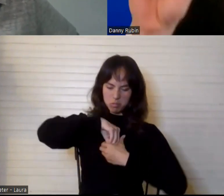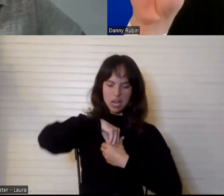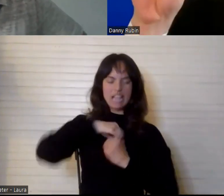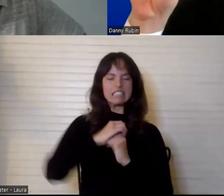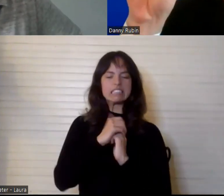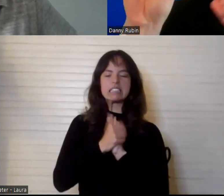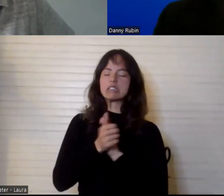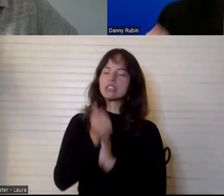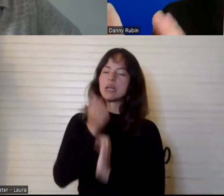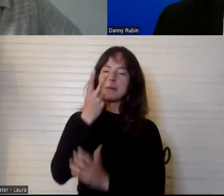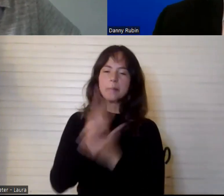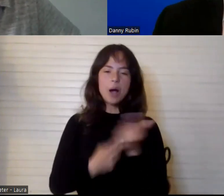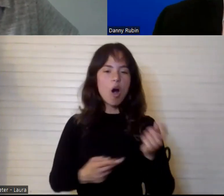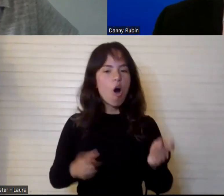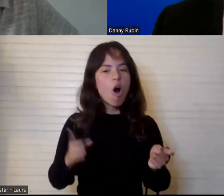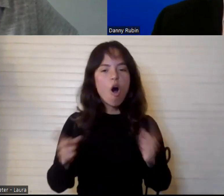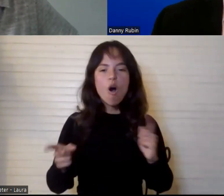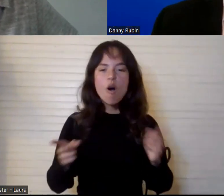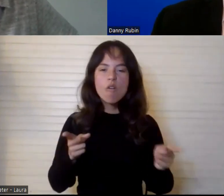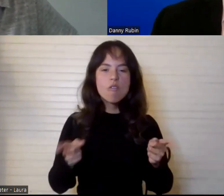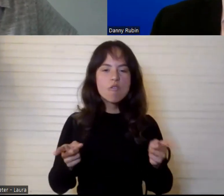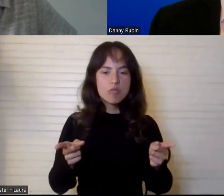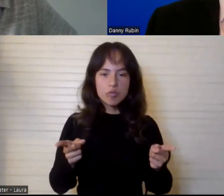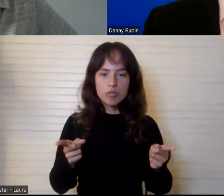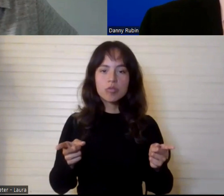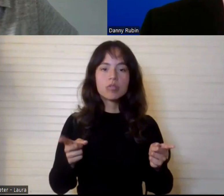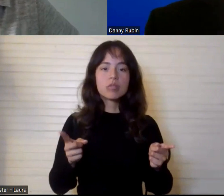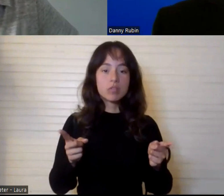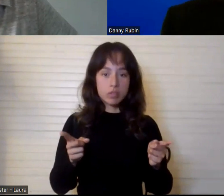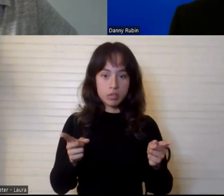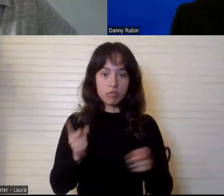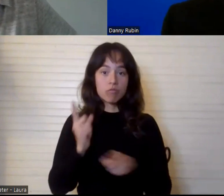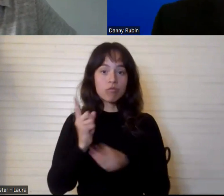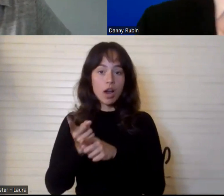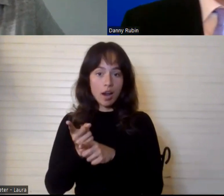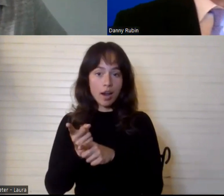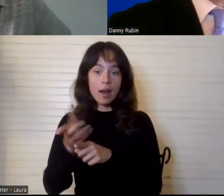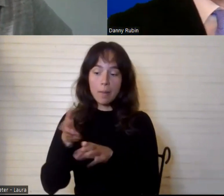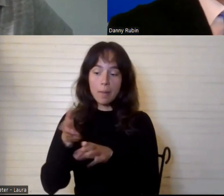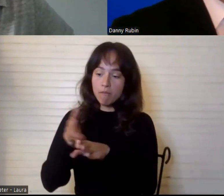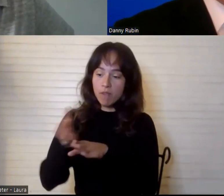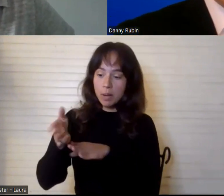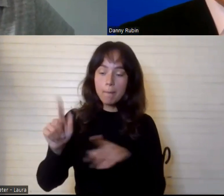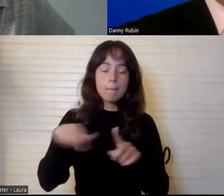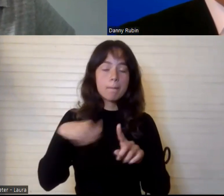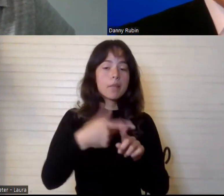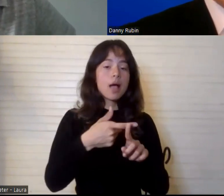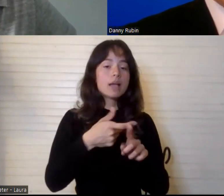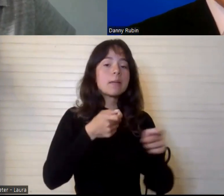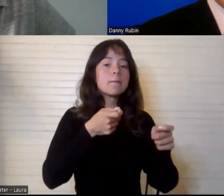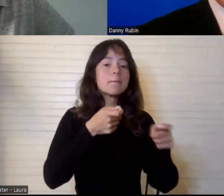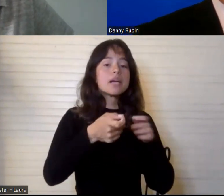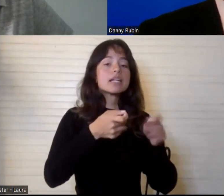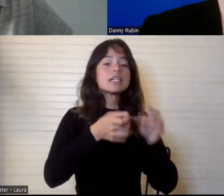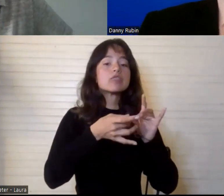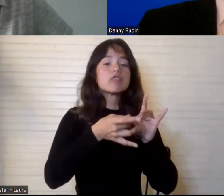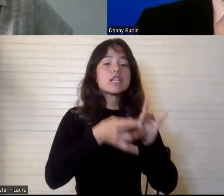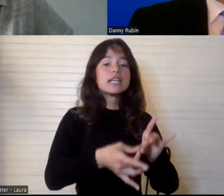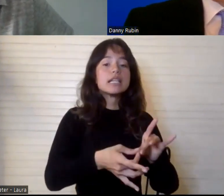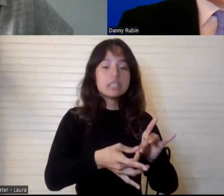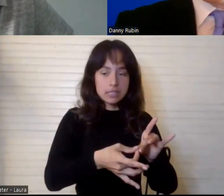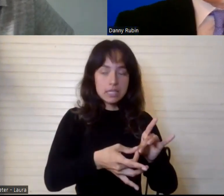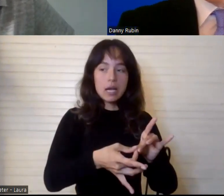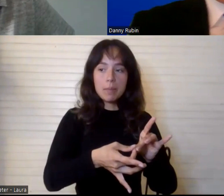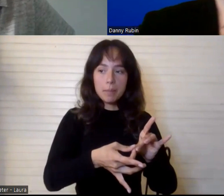code, but Mhm. know how to manage relationships. Yes. Our entire business is built on relationships. The majority